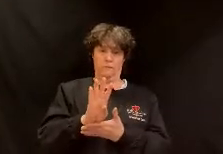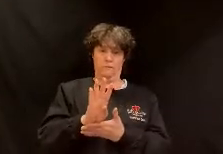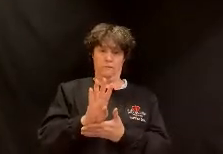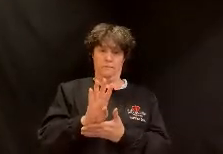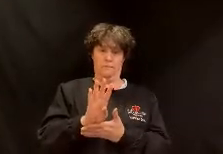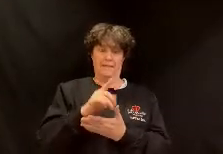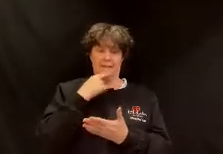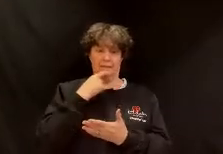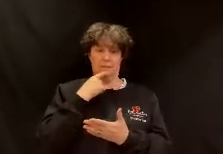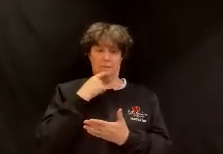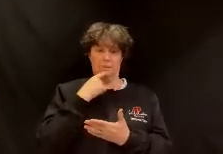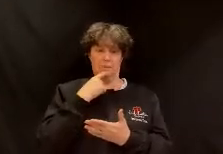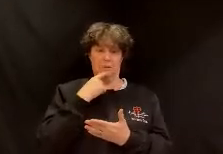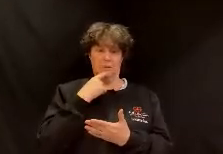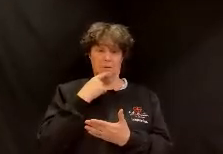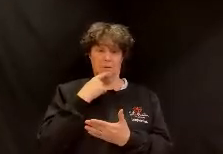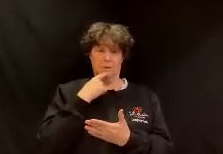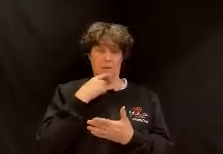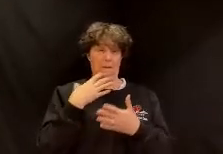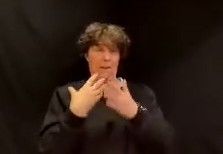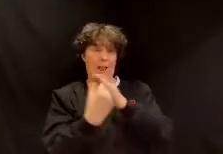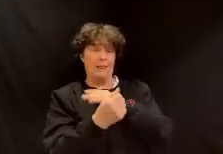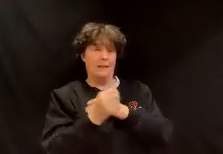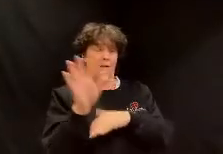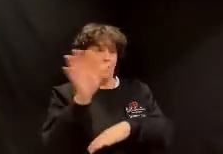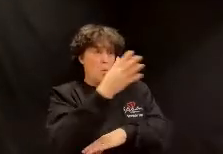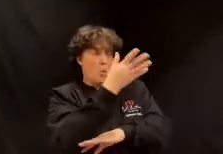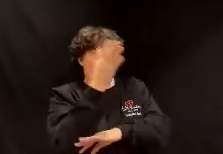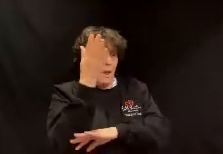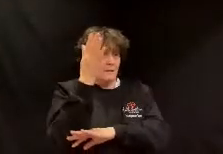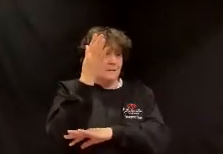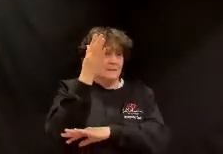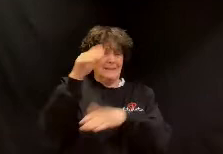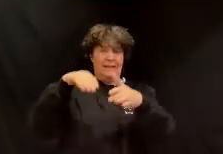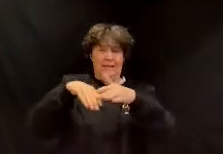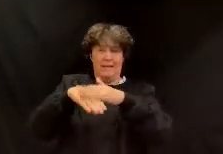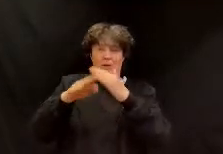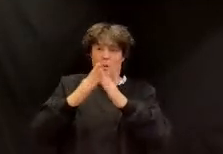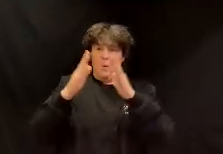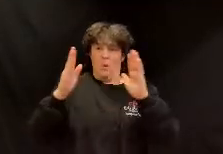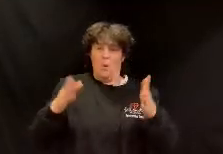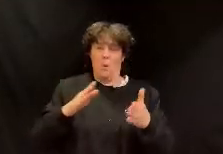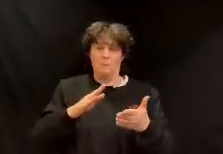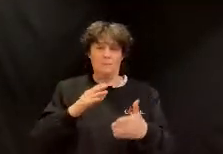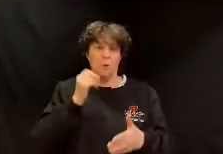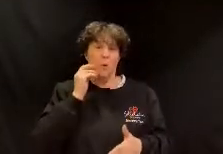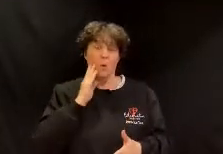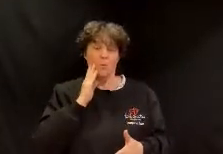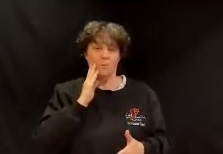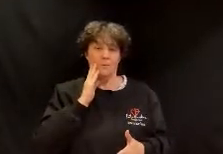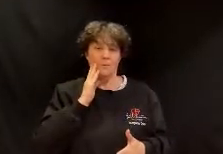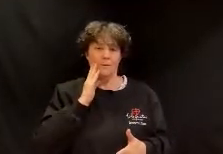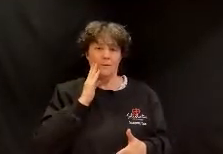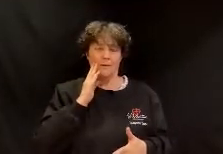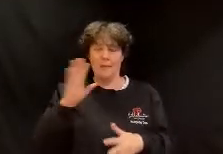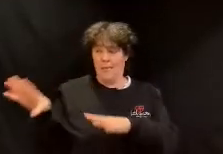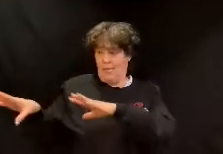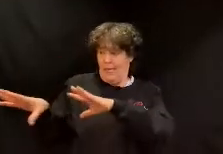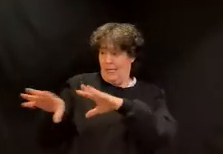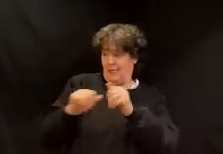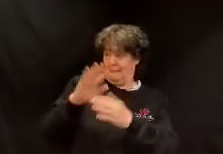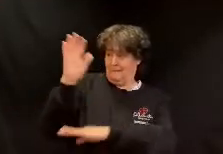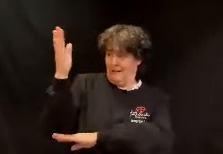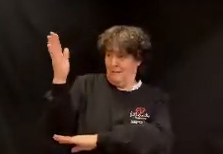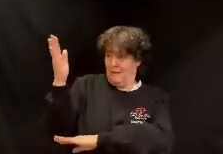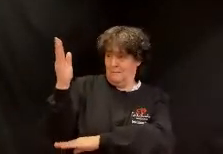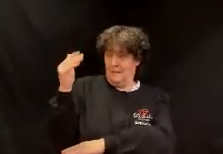In Luke 4, it says he came out of the wilderness, right? And when he came into his own hometown, right? After he came out of there, he knew